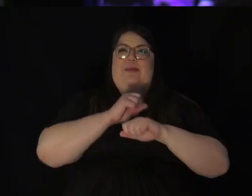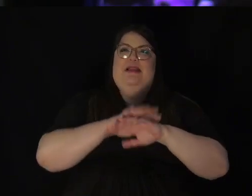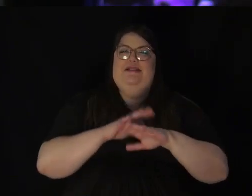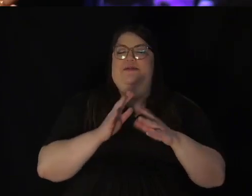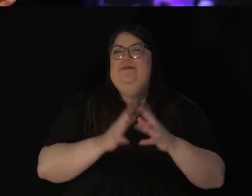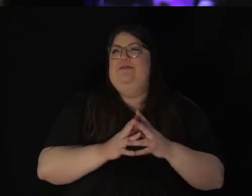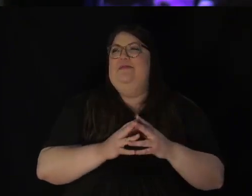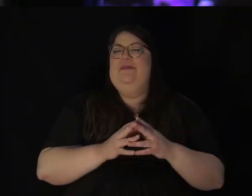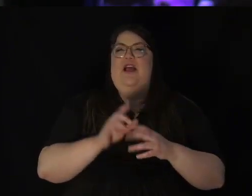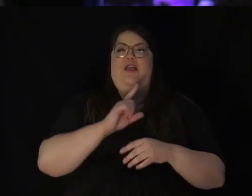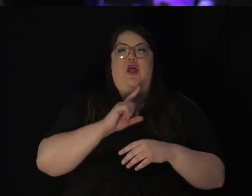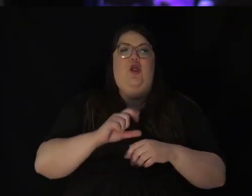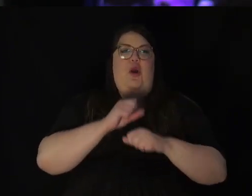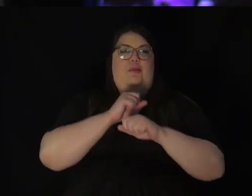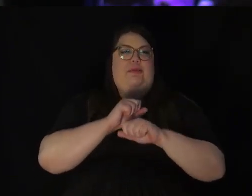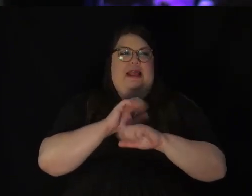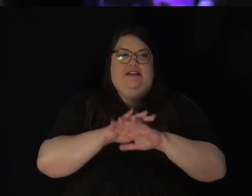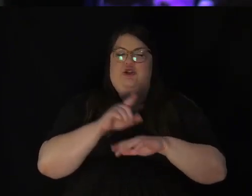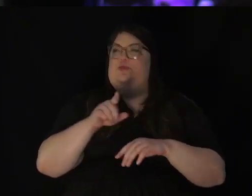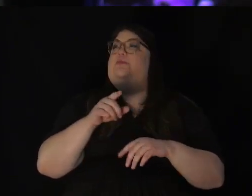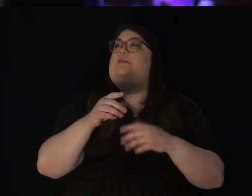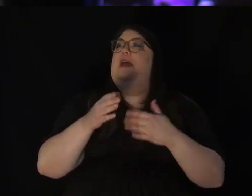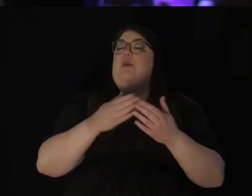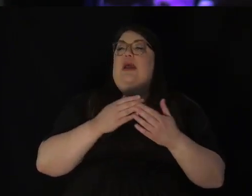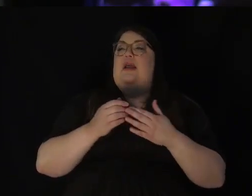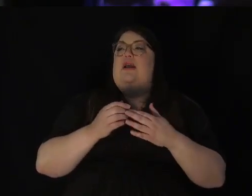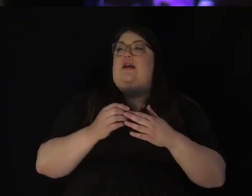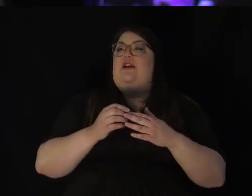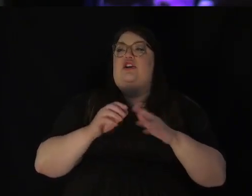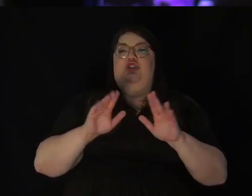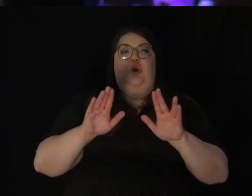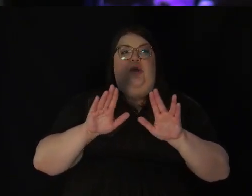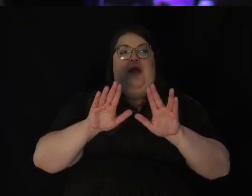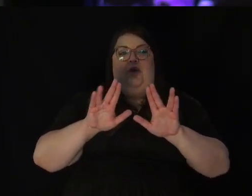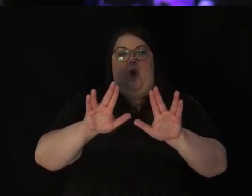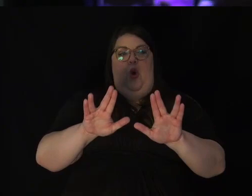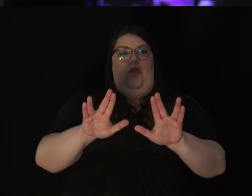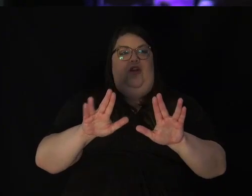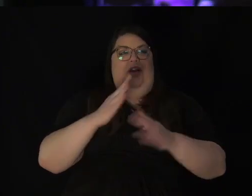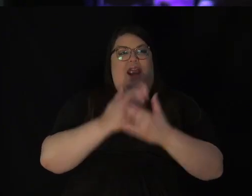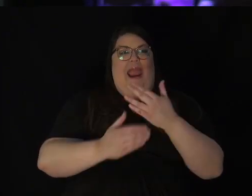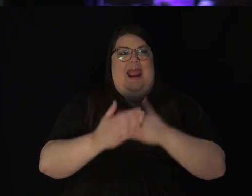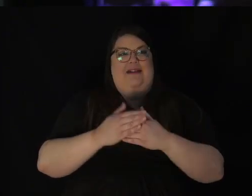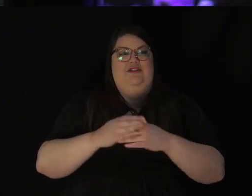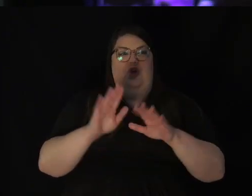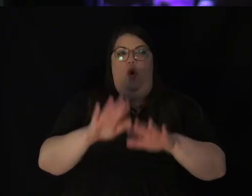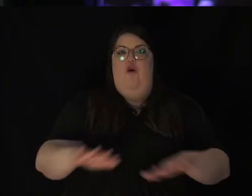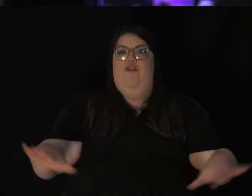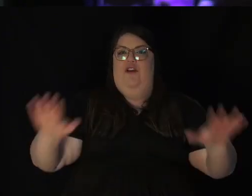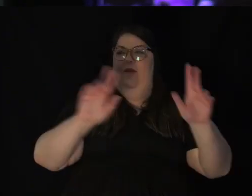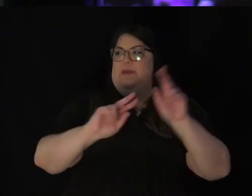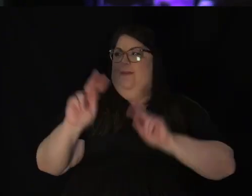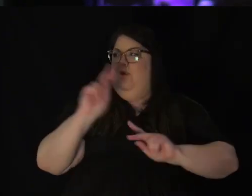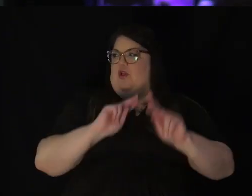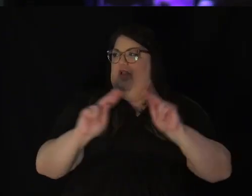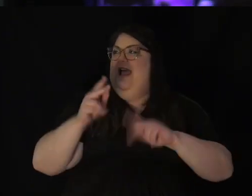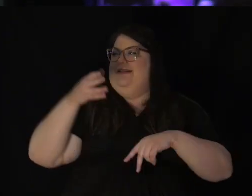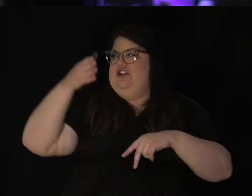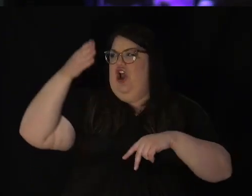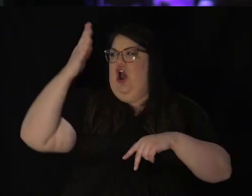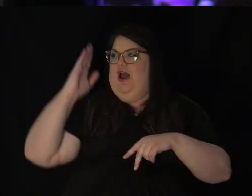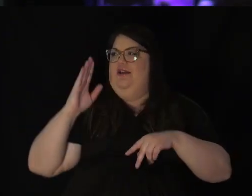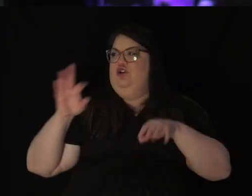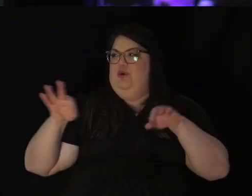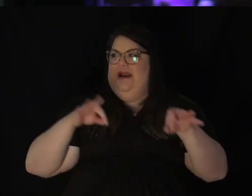exactly. The Lord bless you. So they would hold their hands over the people as God directed, and they would speak